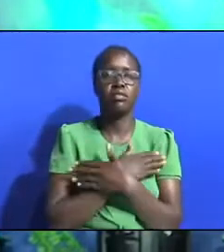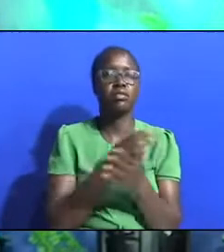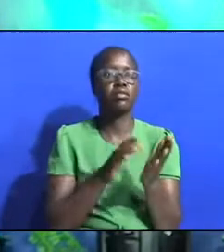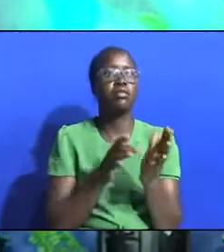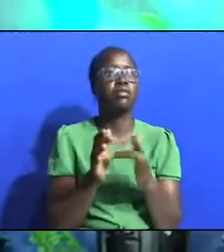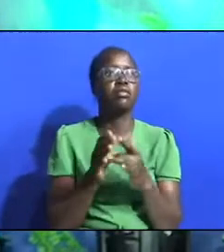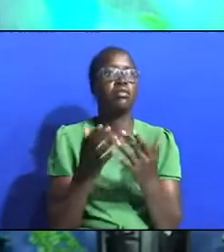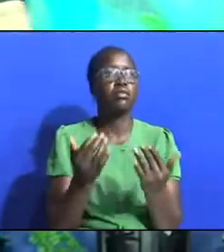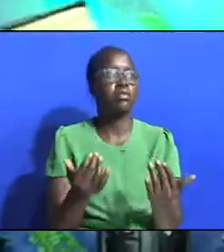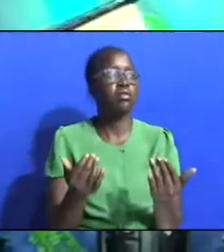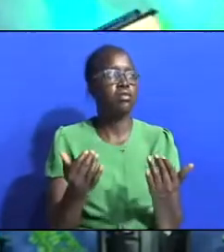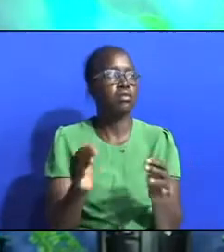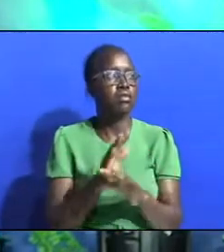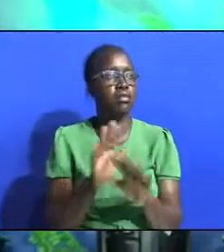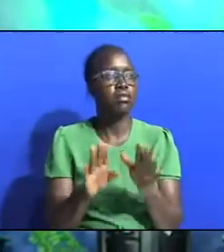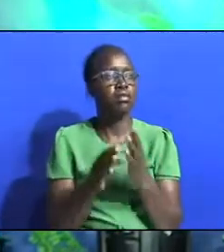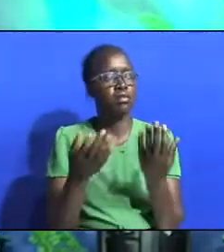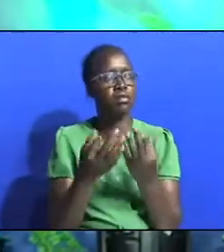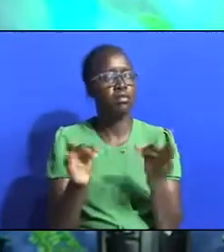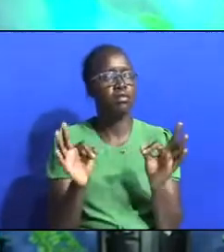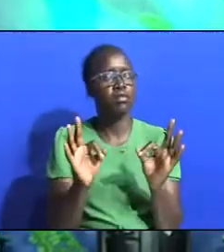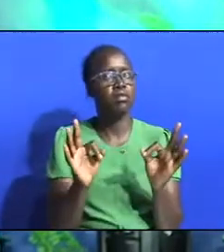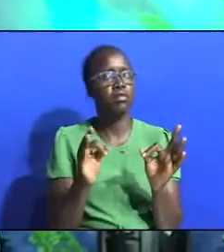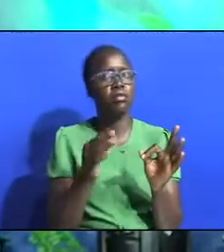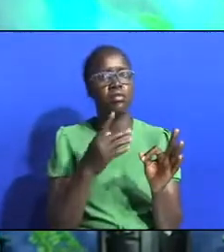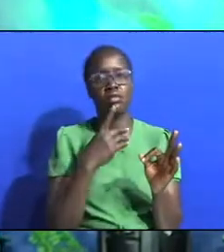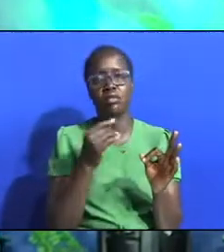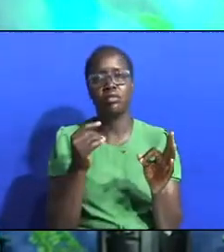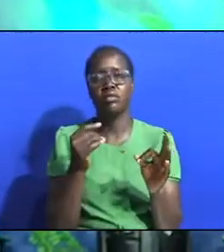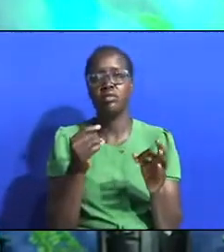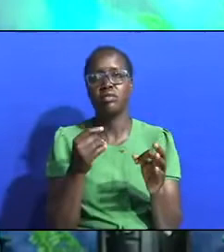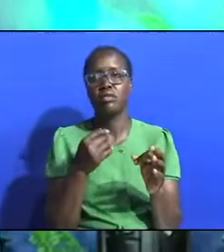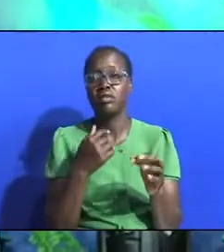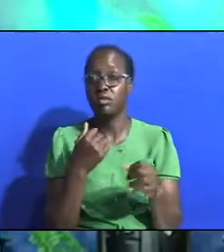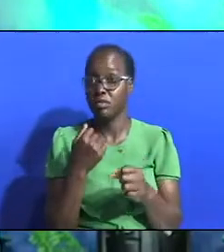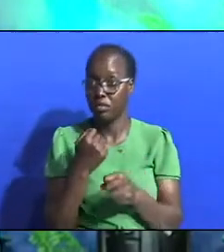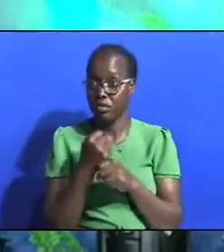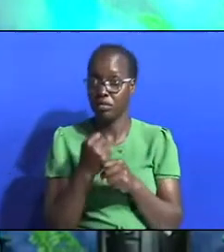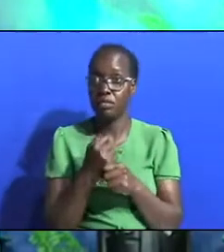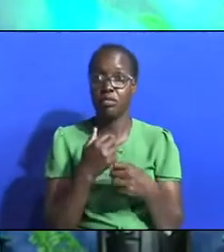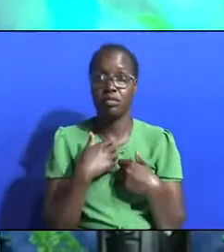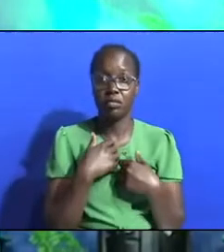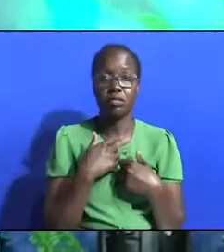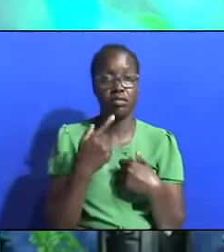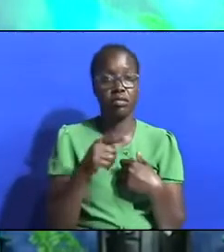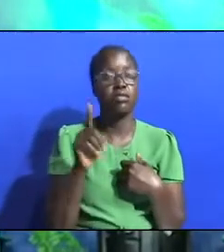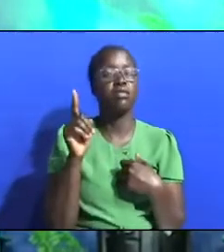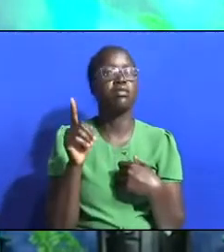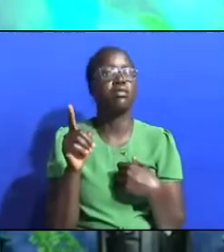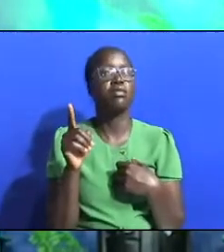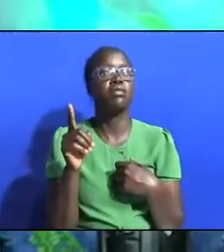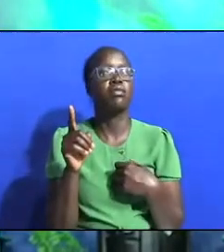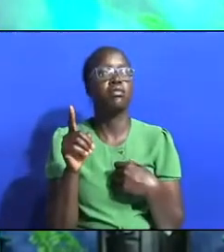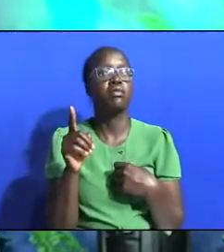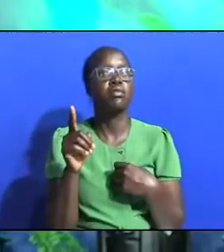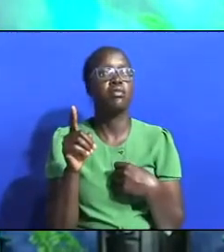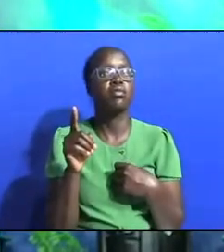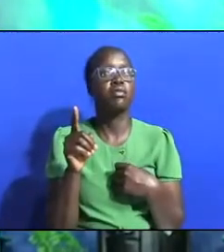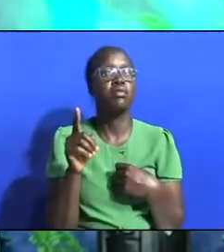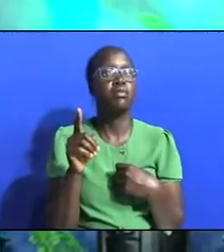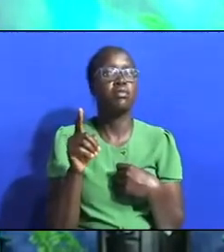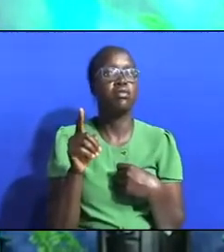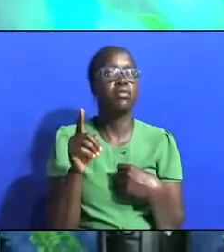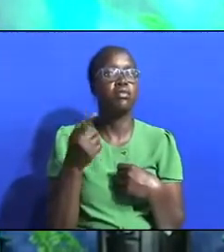Jesus now, everything is free. So we have some work to do, right? Yeah, that's what I hear the Bible say. That we